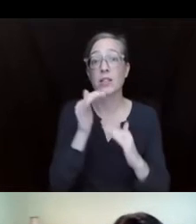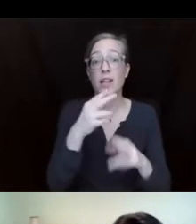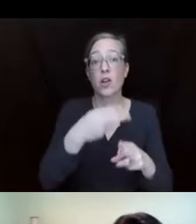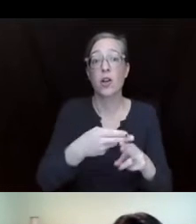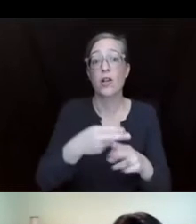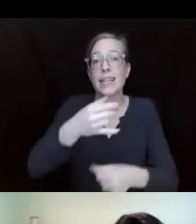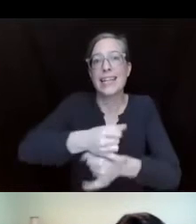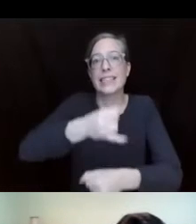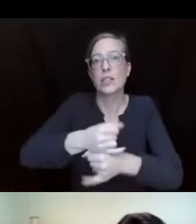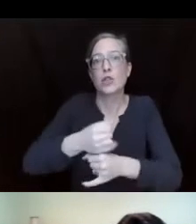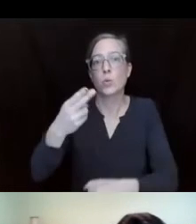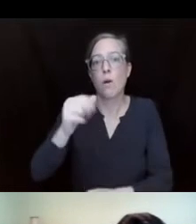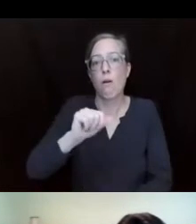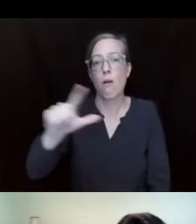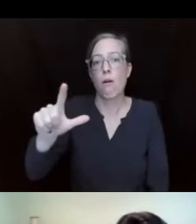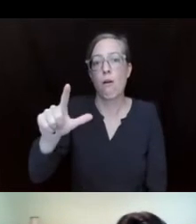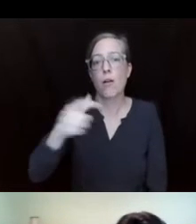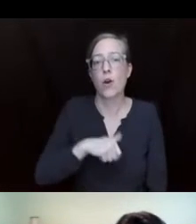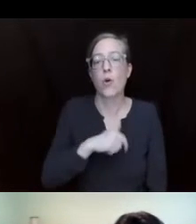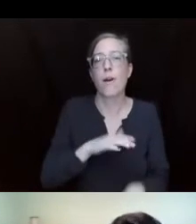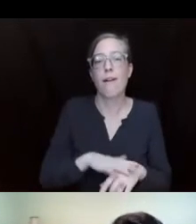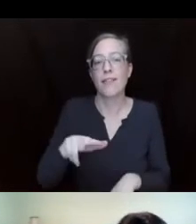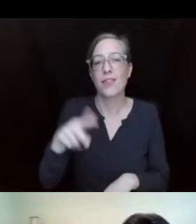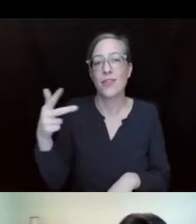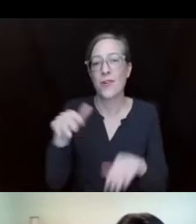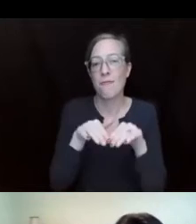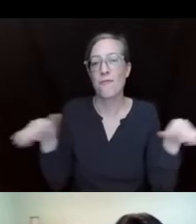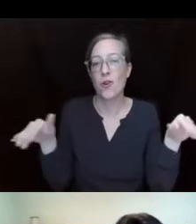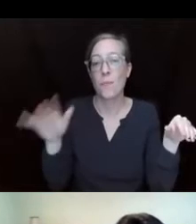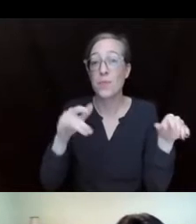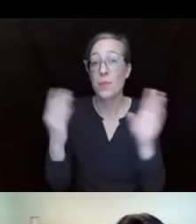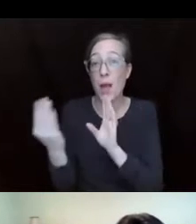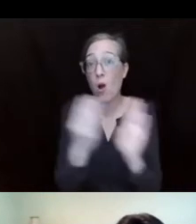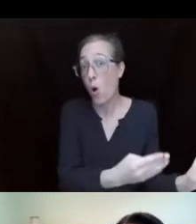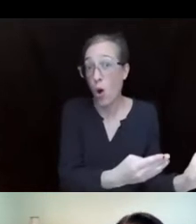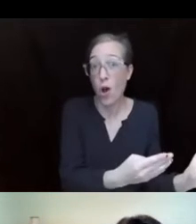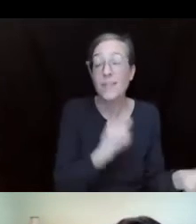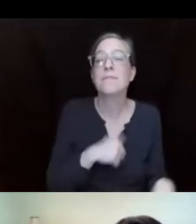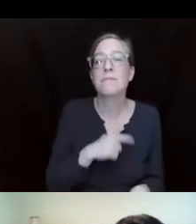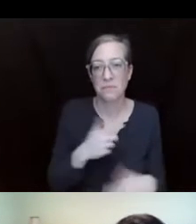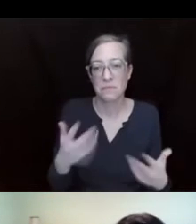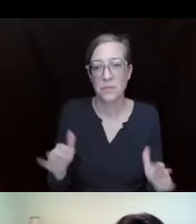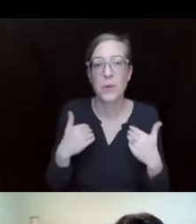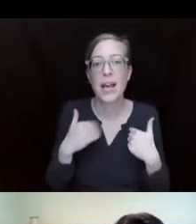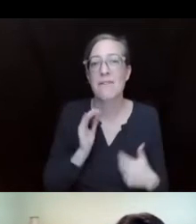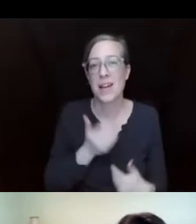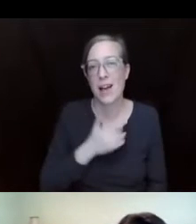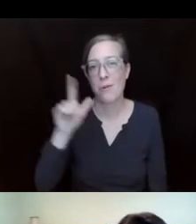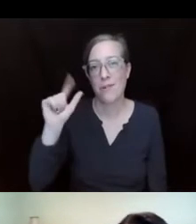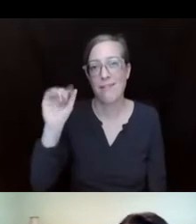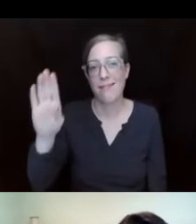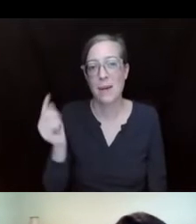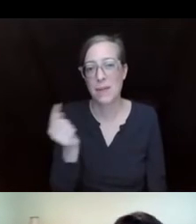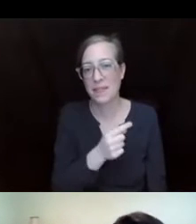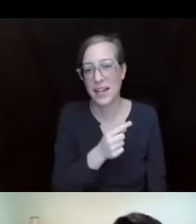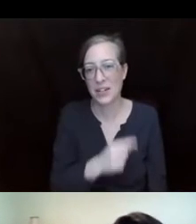floor. Maybe you can see here, this is the hallway, and in that hallway is where we have our laboratory, and we have very